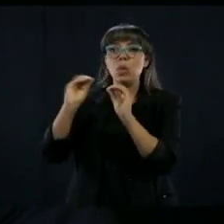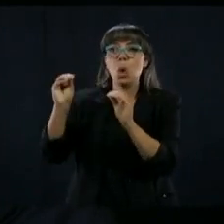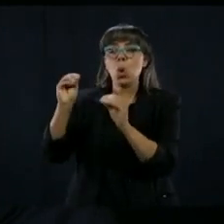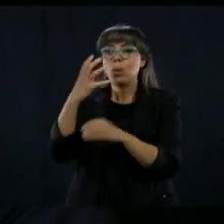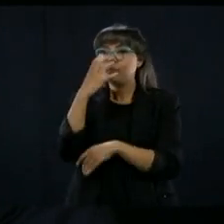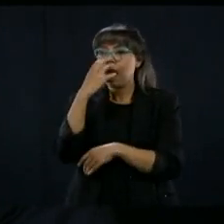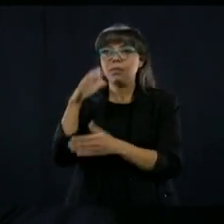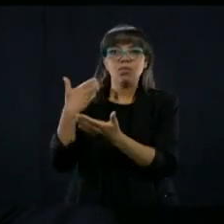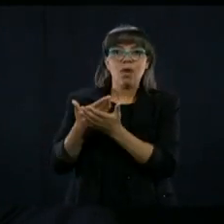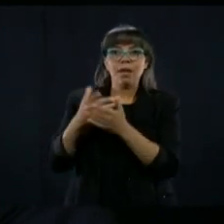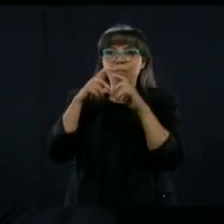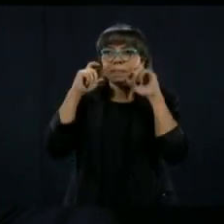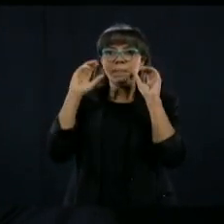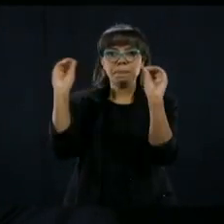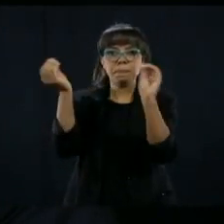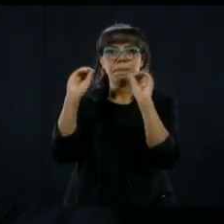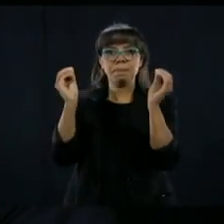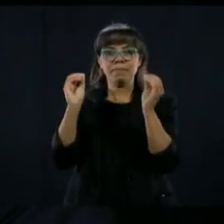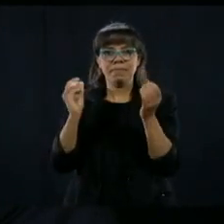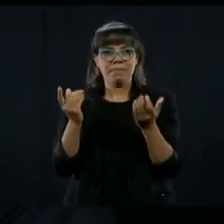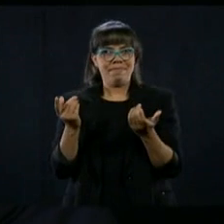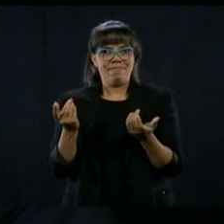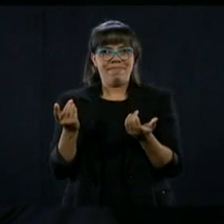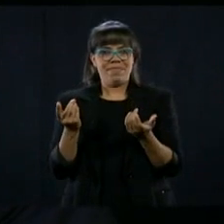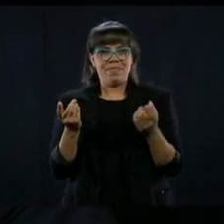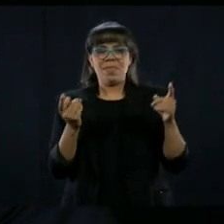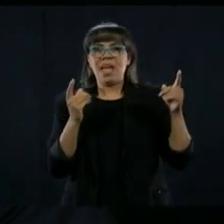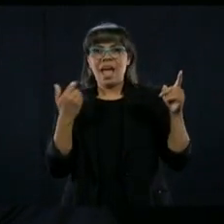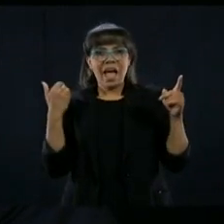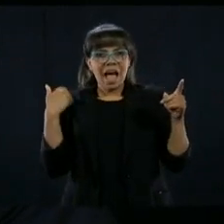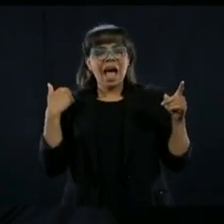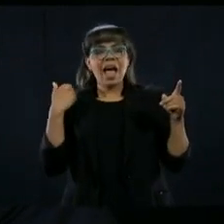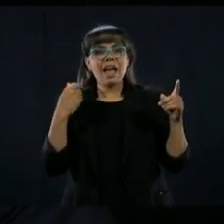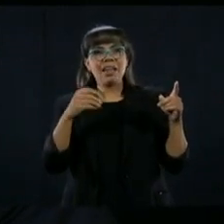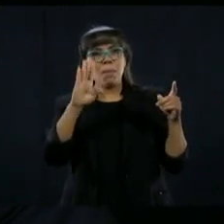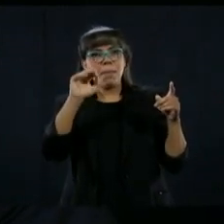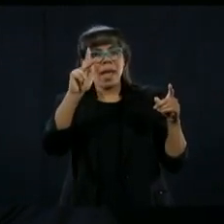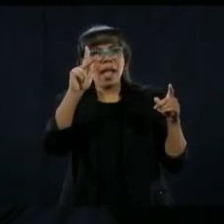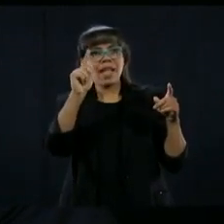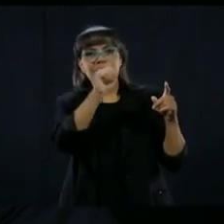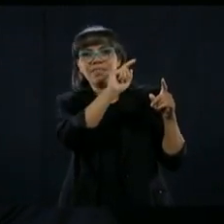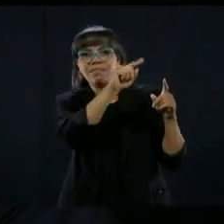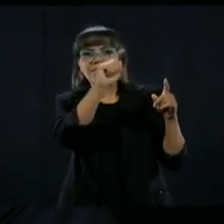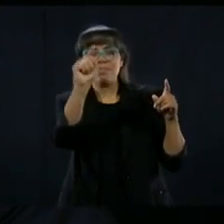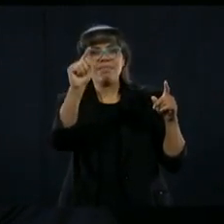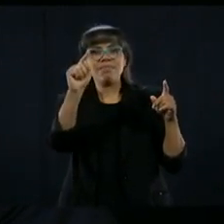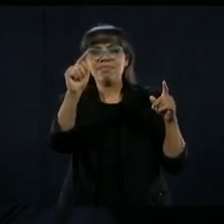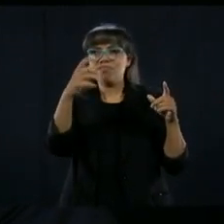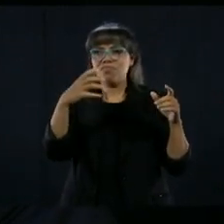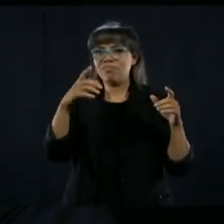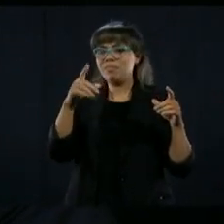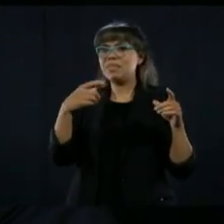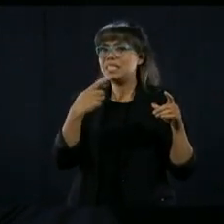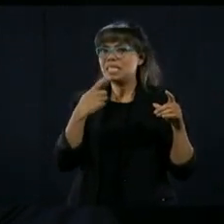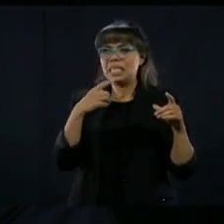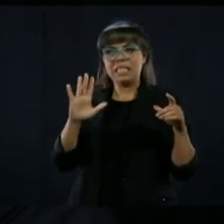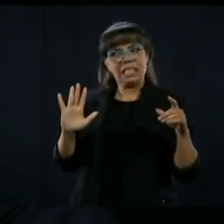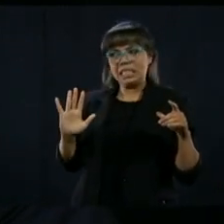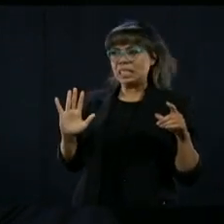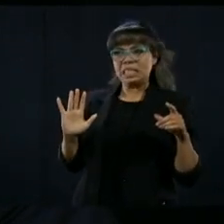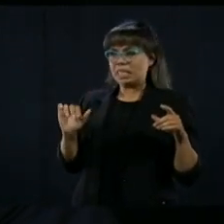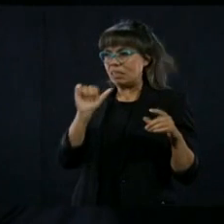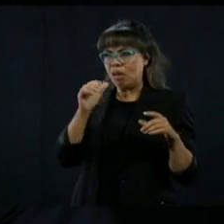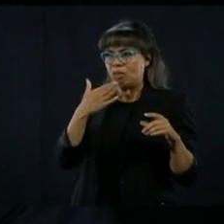especially when concerns were raised by 2 banks? And why was the purchase authorized without further